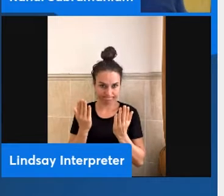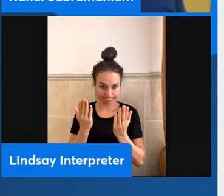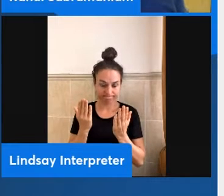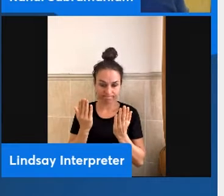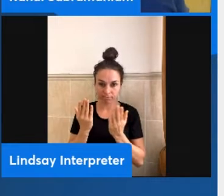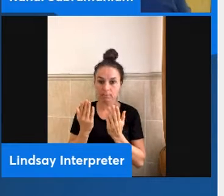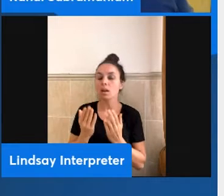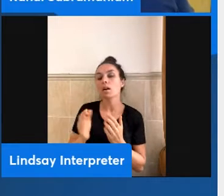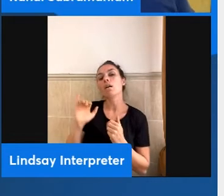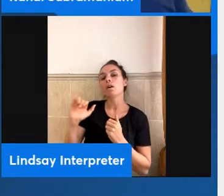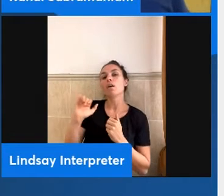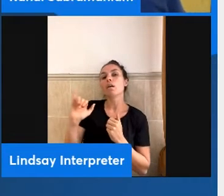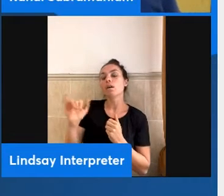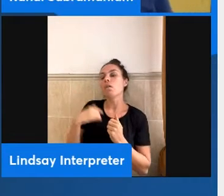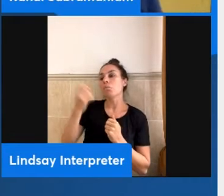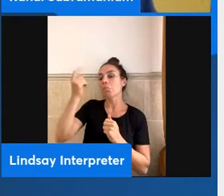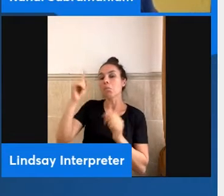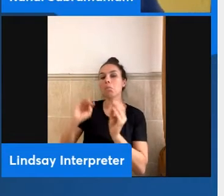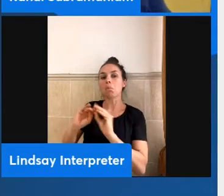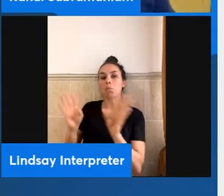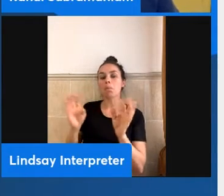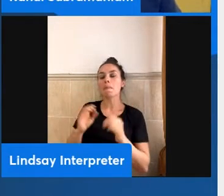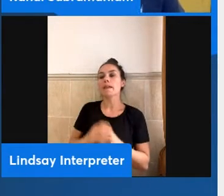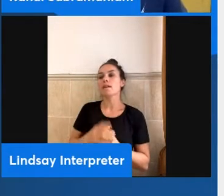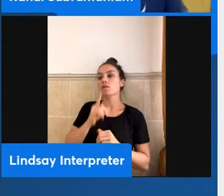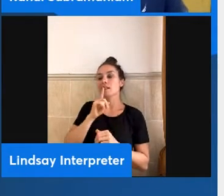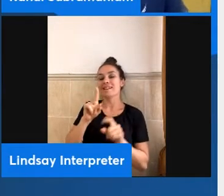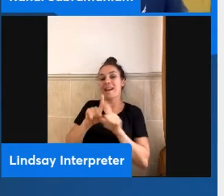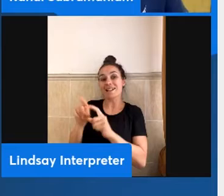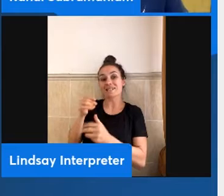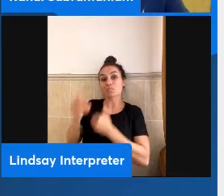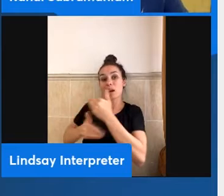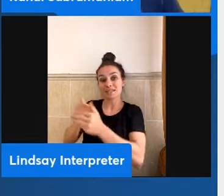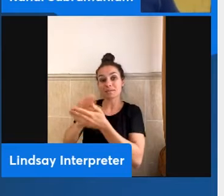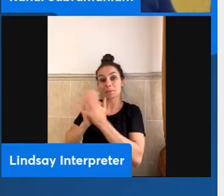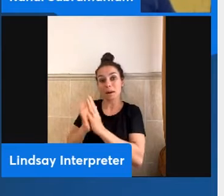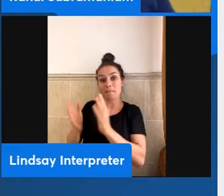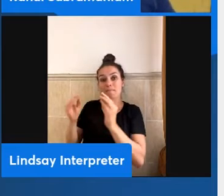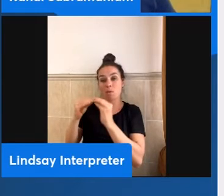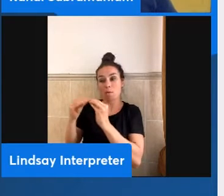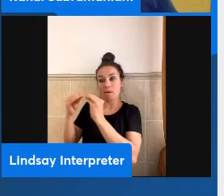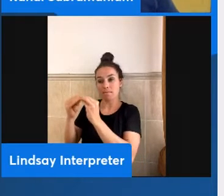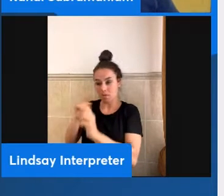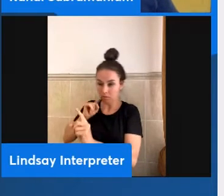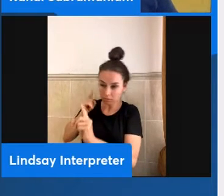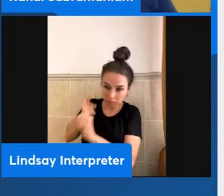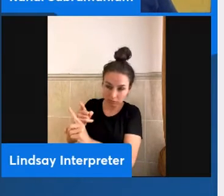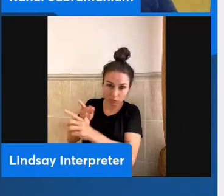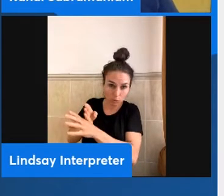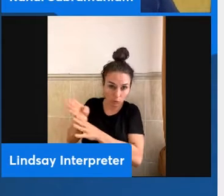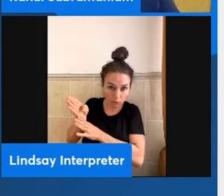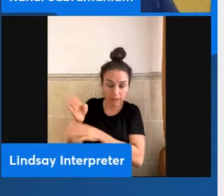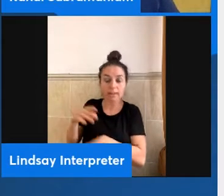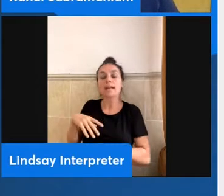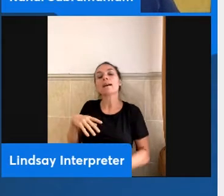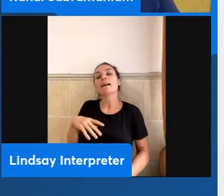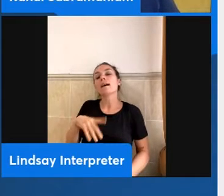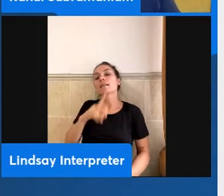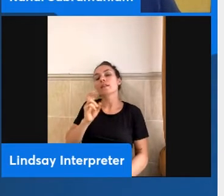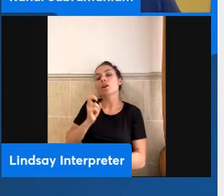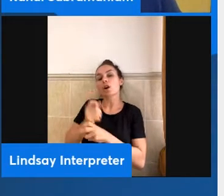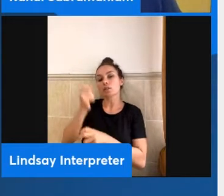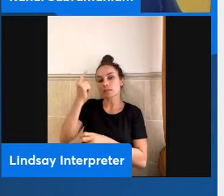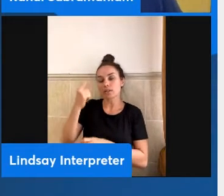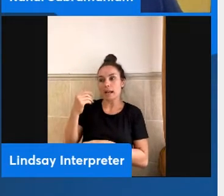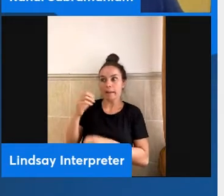That makes a lot of sense, right? There's these, as the processors are getting more and more and more specialized, it's hard to imagine that this one number